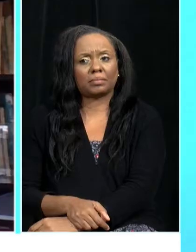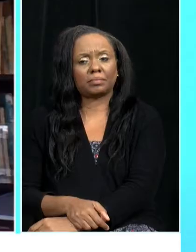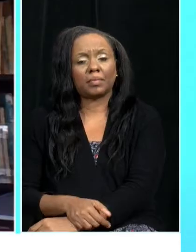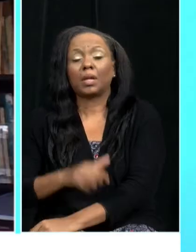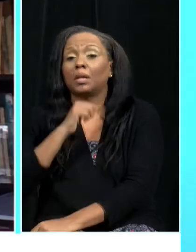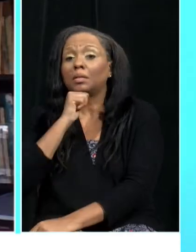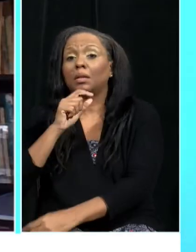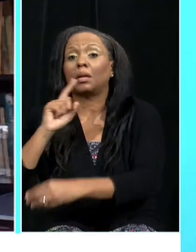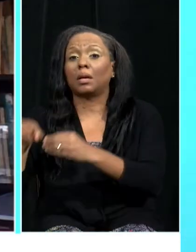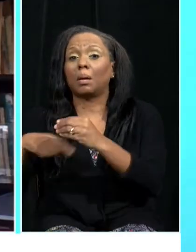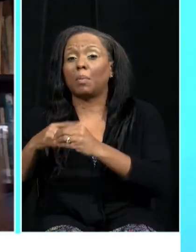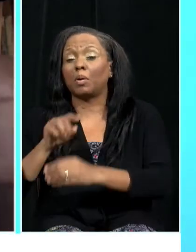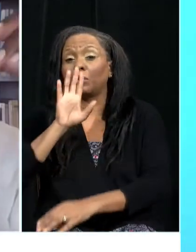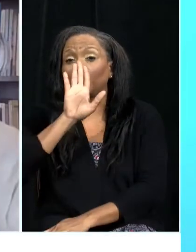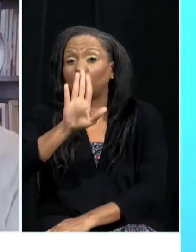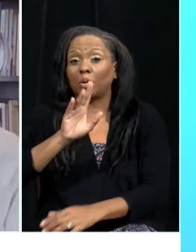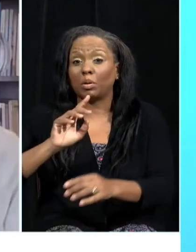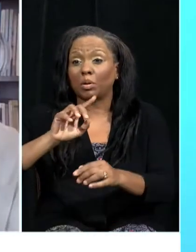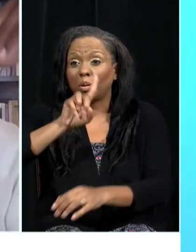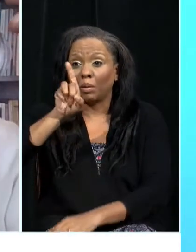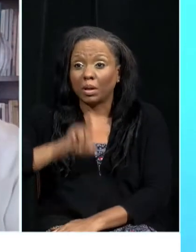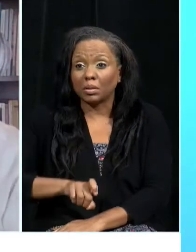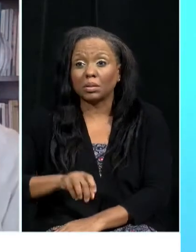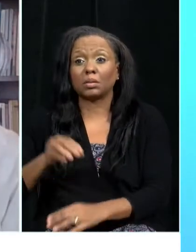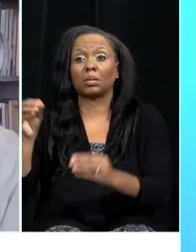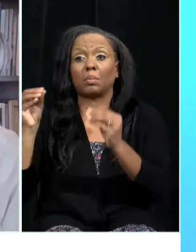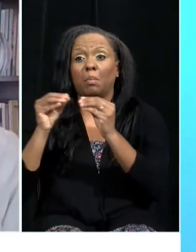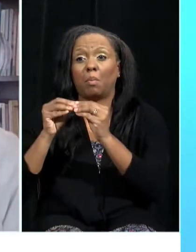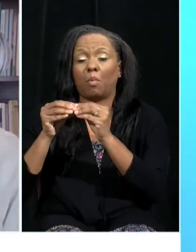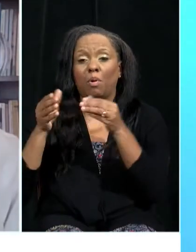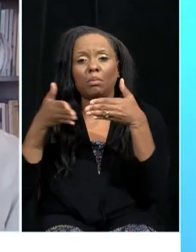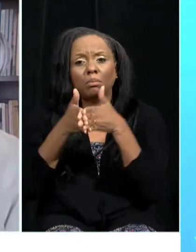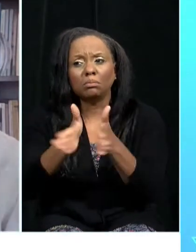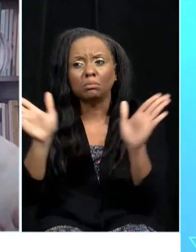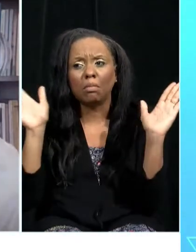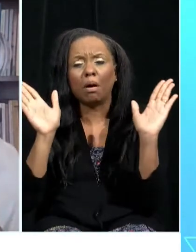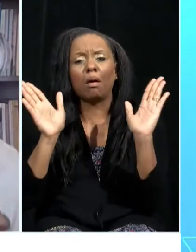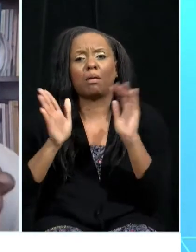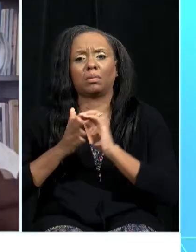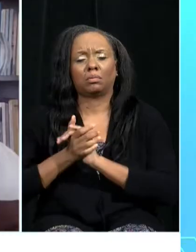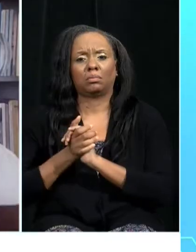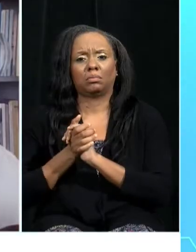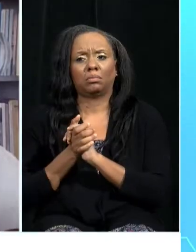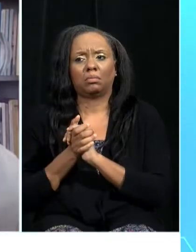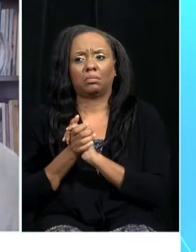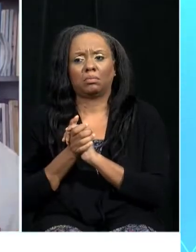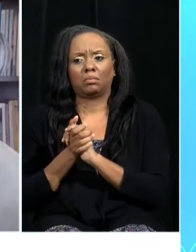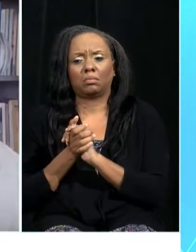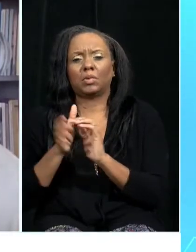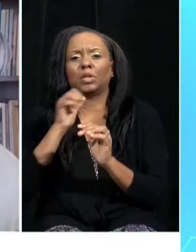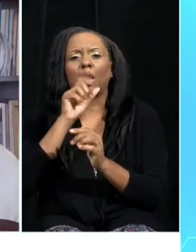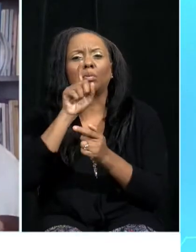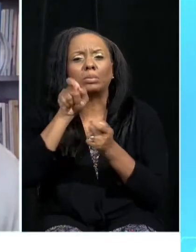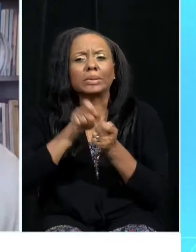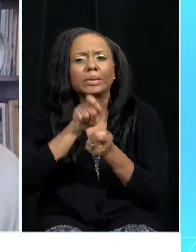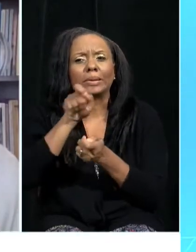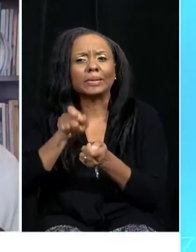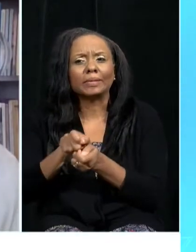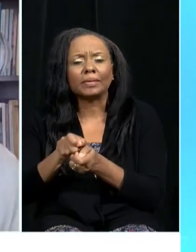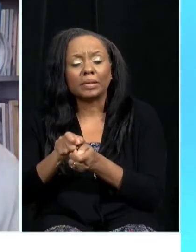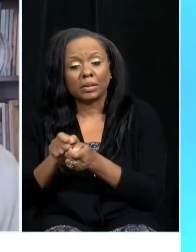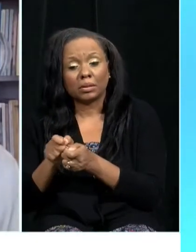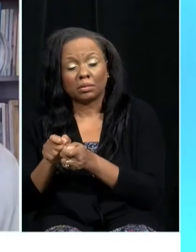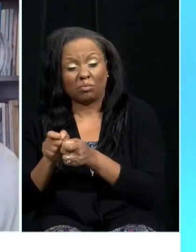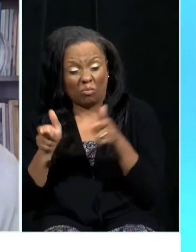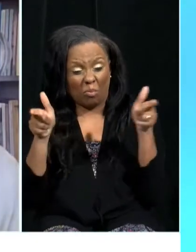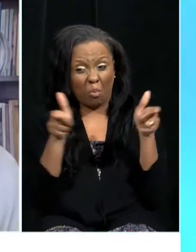about, so to speak. They're more macroeconomic, broader benchmarks as distinct from microeconomic or